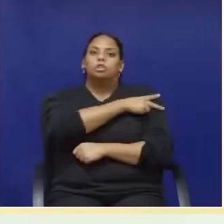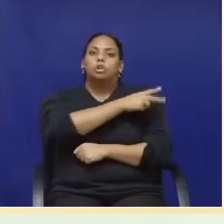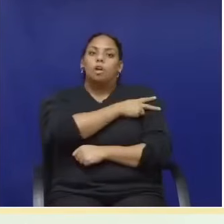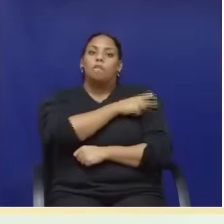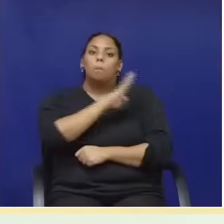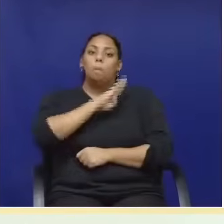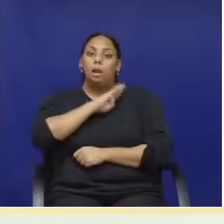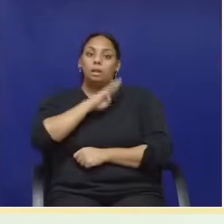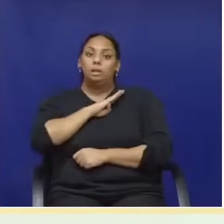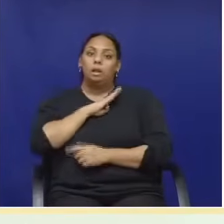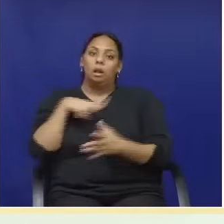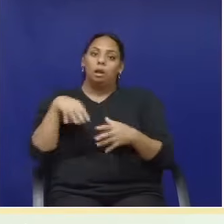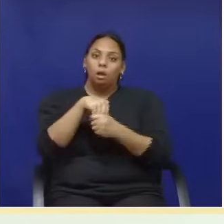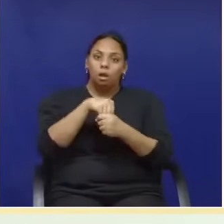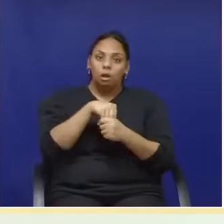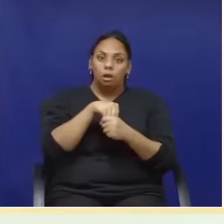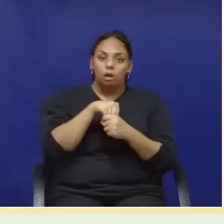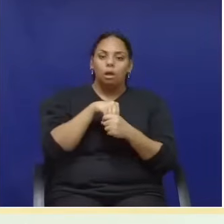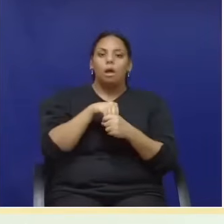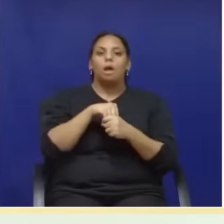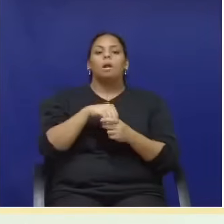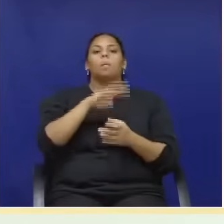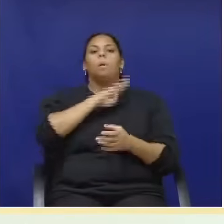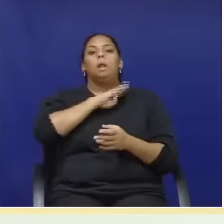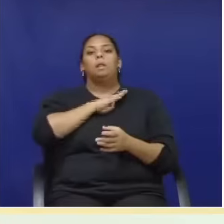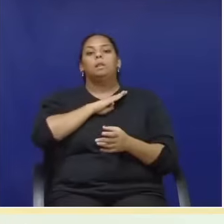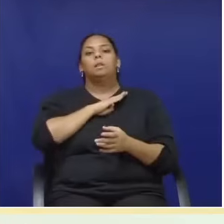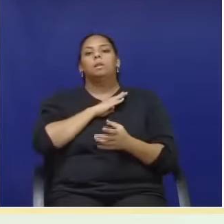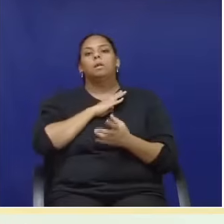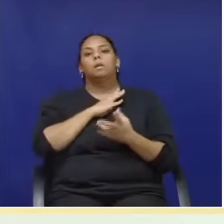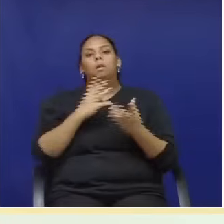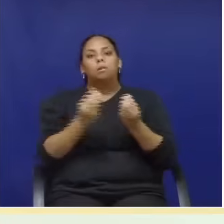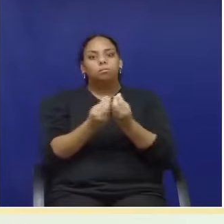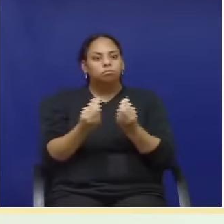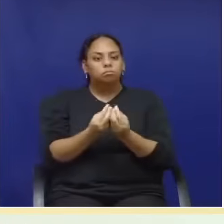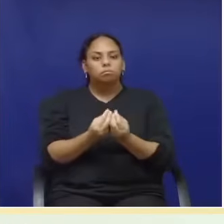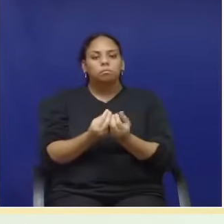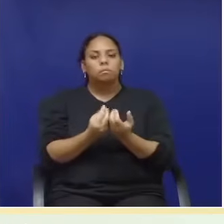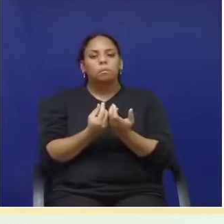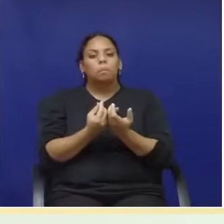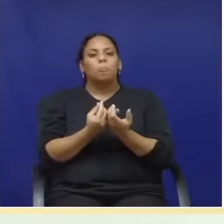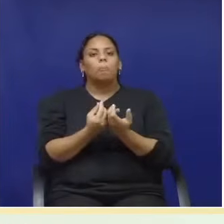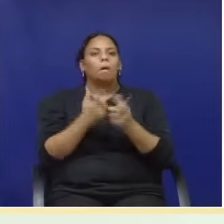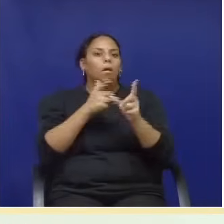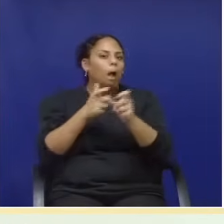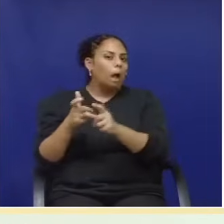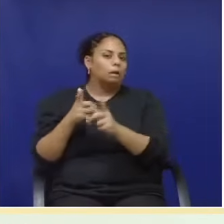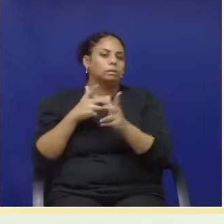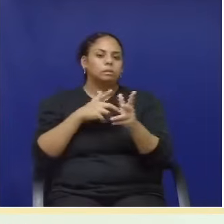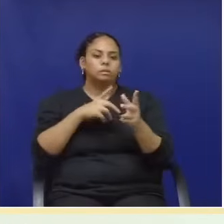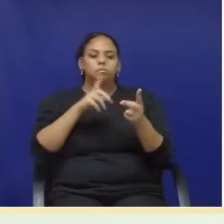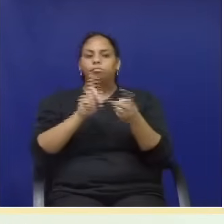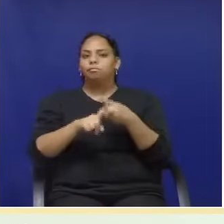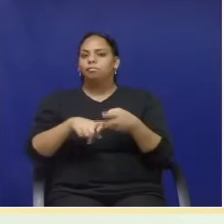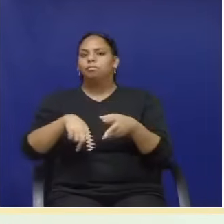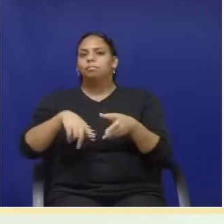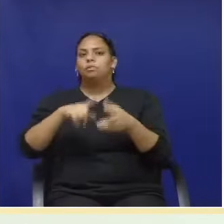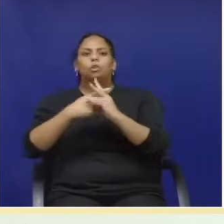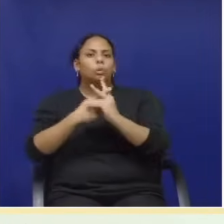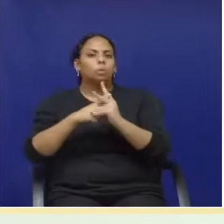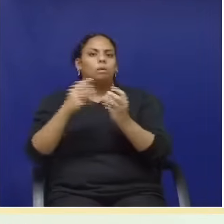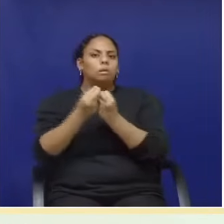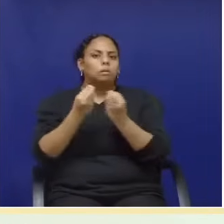military installations and military equipment? And how will the reprioritization of